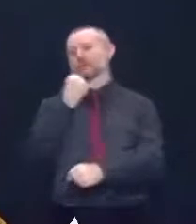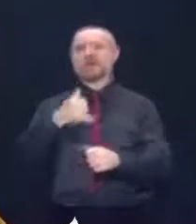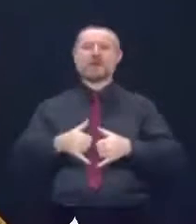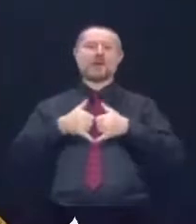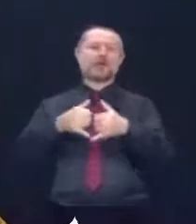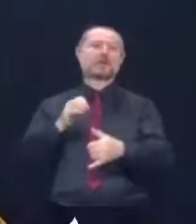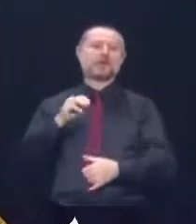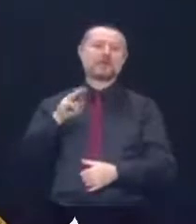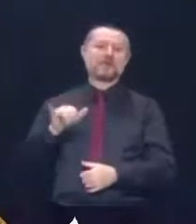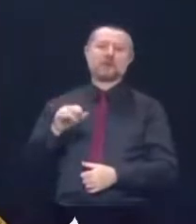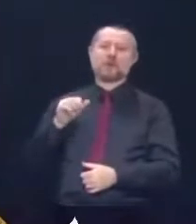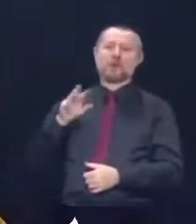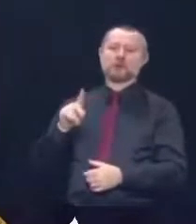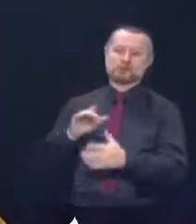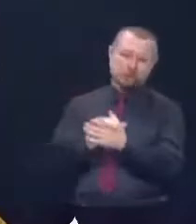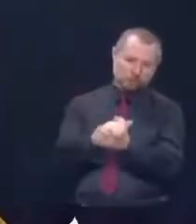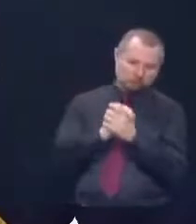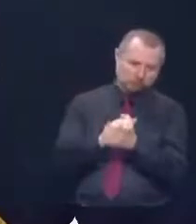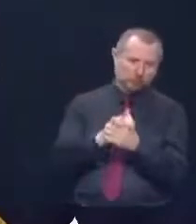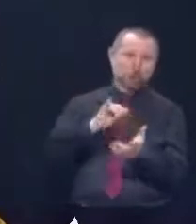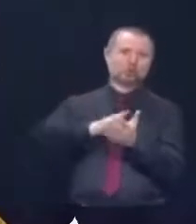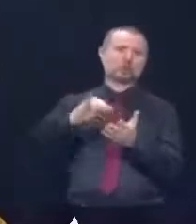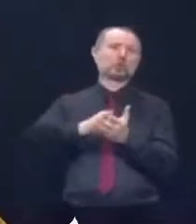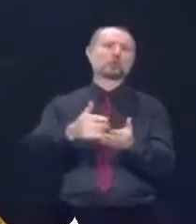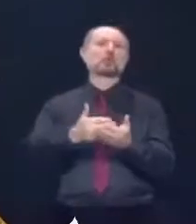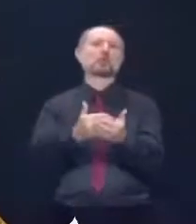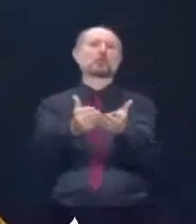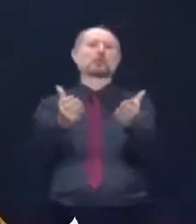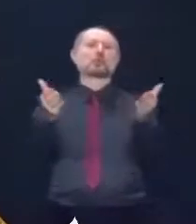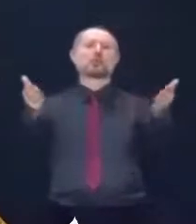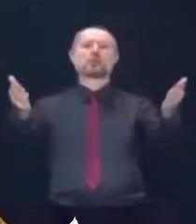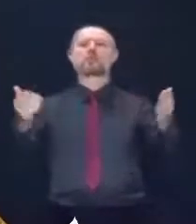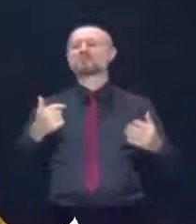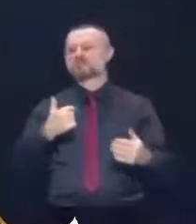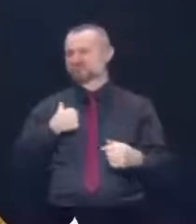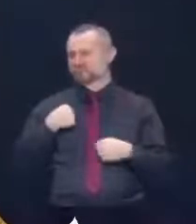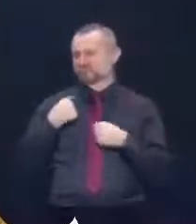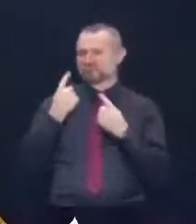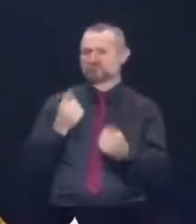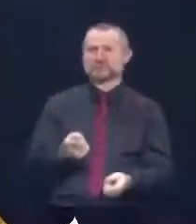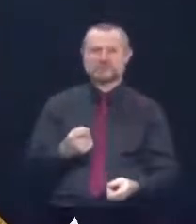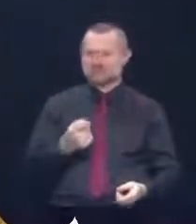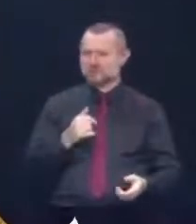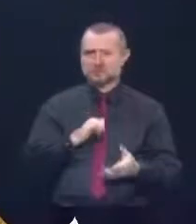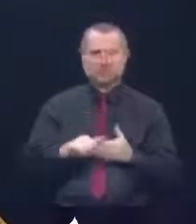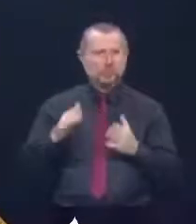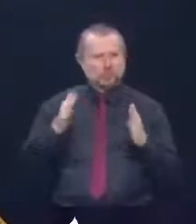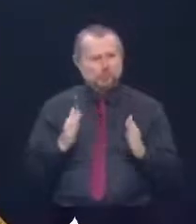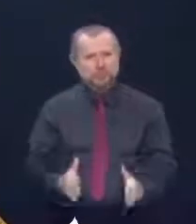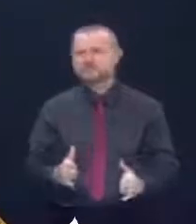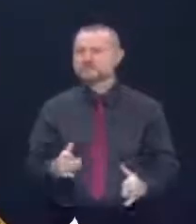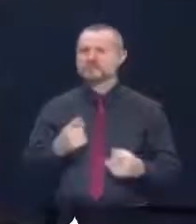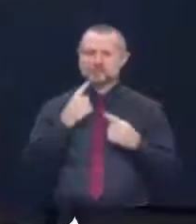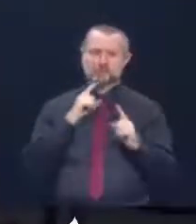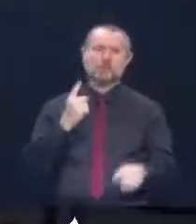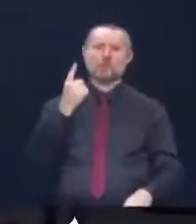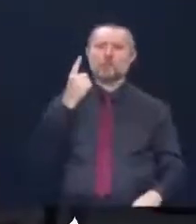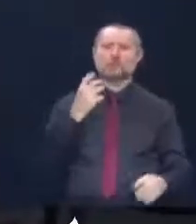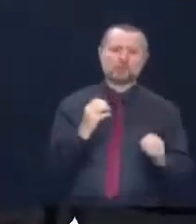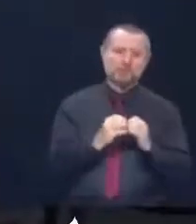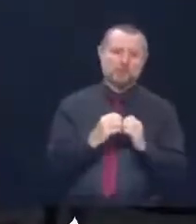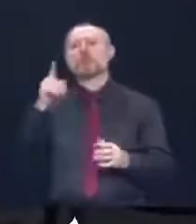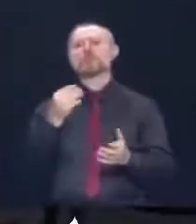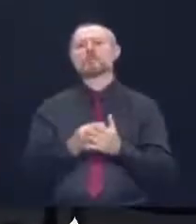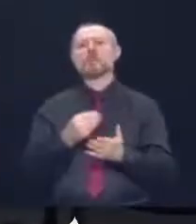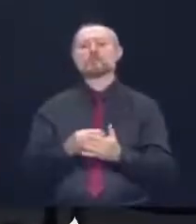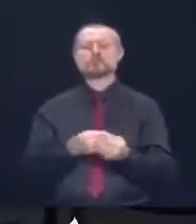So congratulations to New Yorkers, which I've always said, because it's New Yorkers who did it. Let's take one more. Governor,